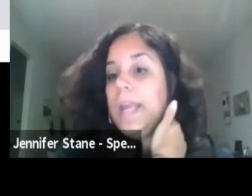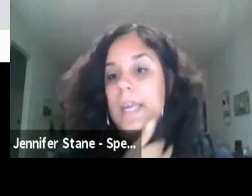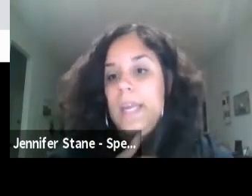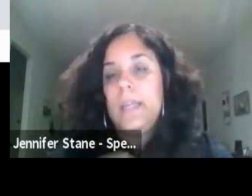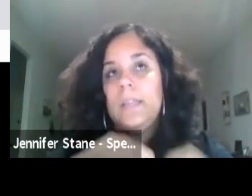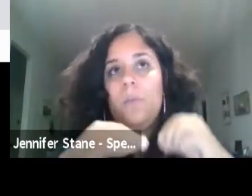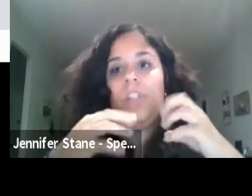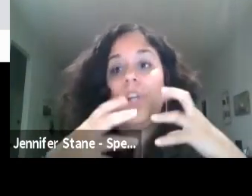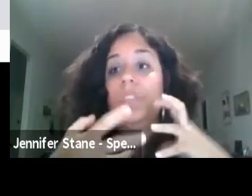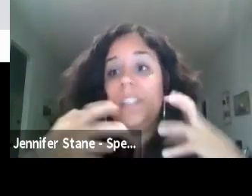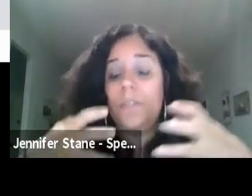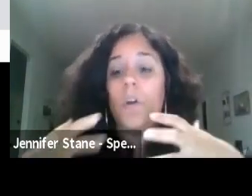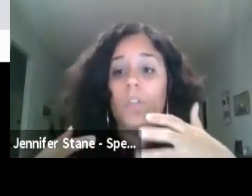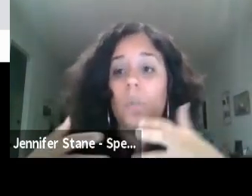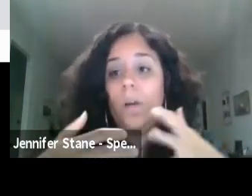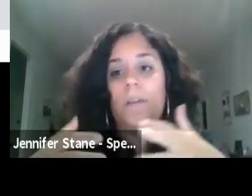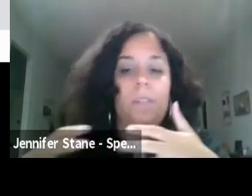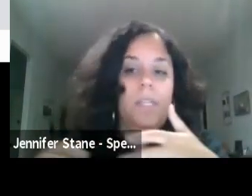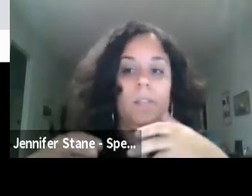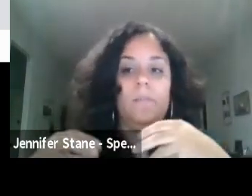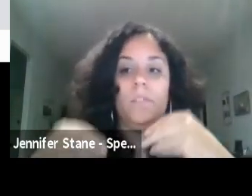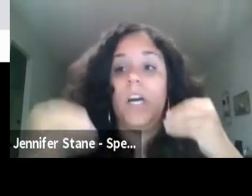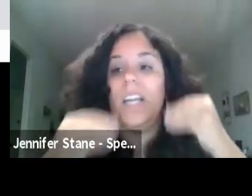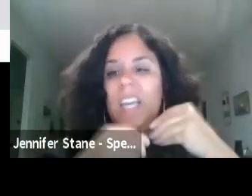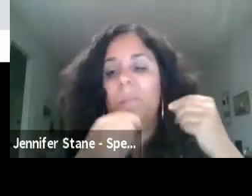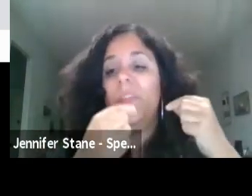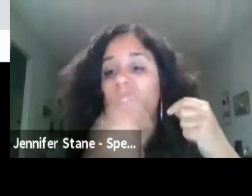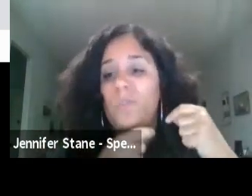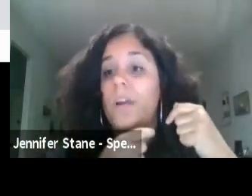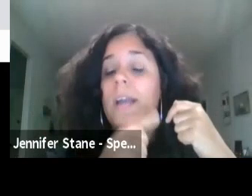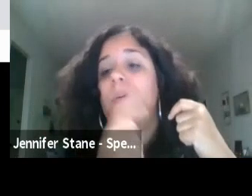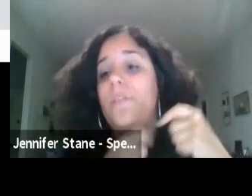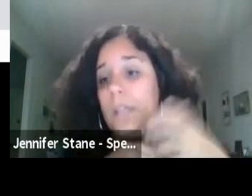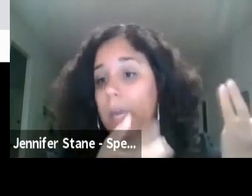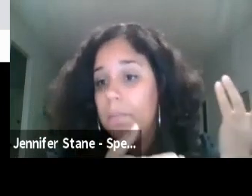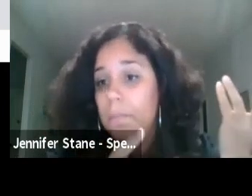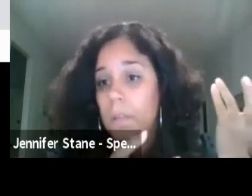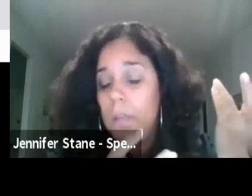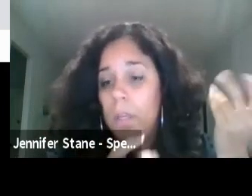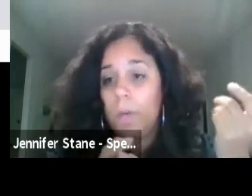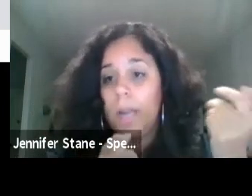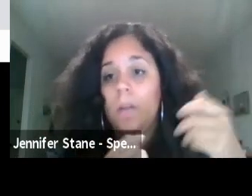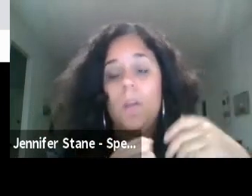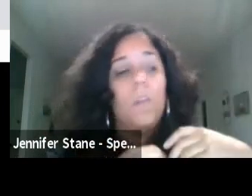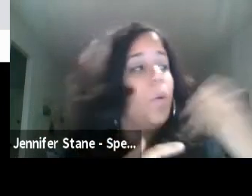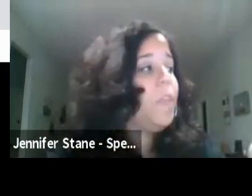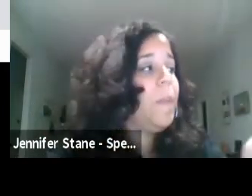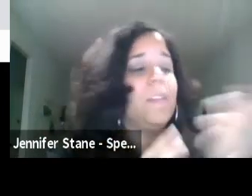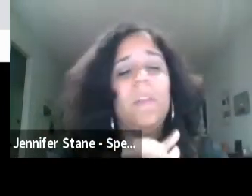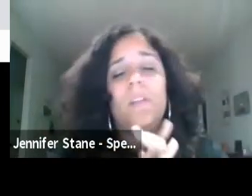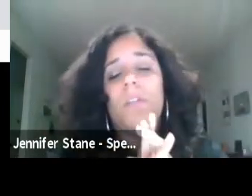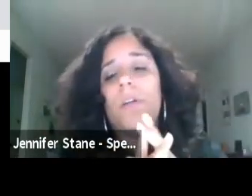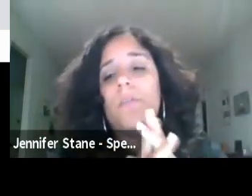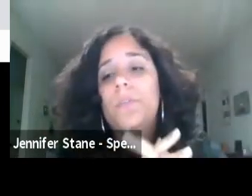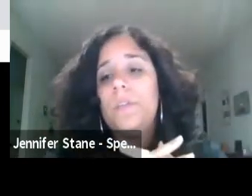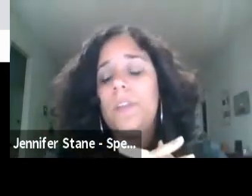syndrome, and it was so difficult to work around his tongue and keep the tooth dry to put a filling in, right? The cool thing about some